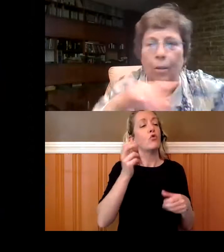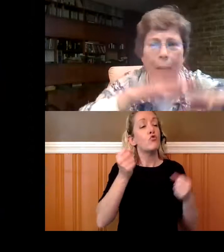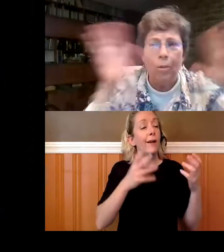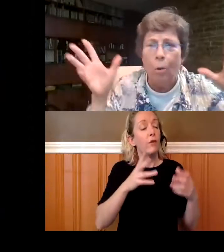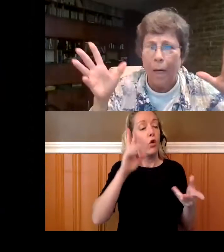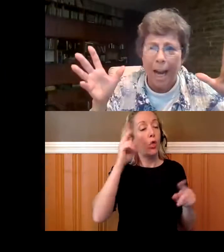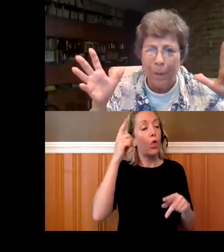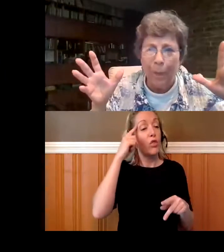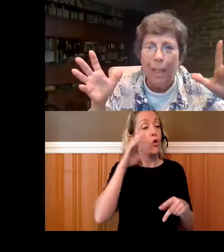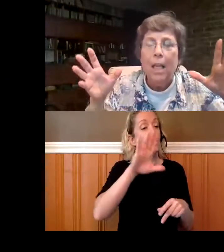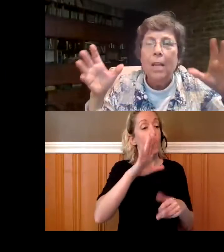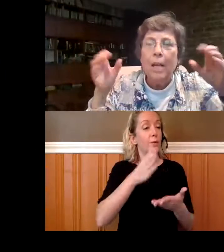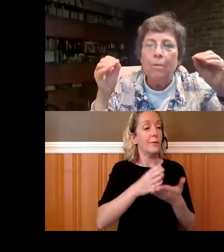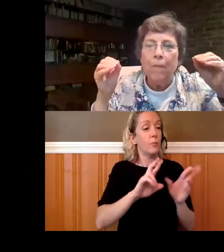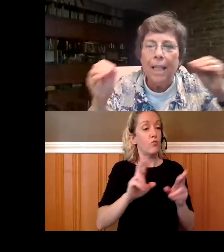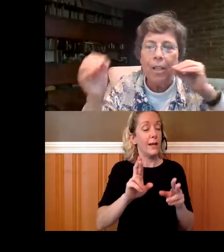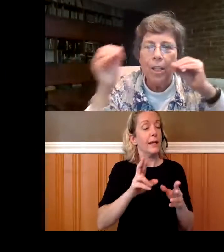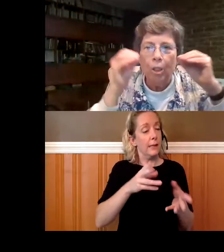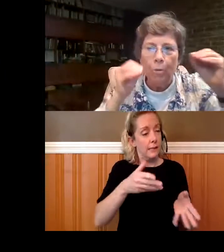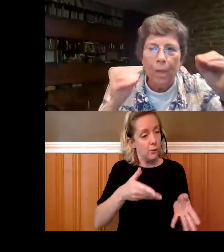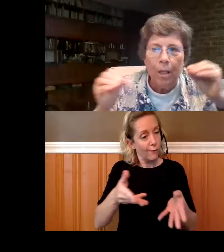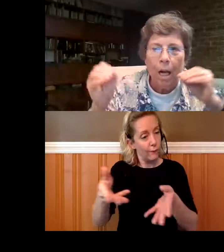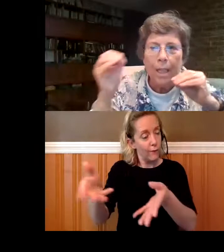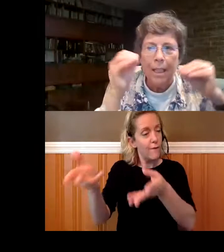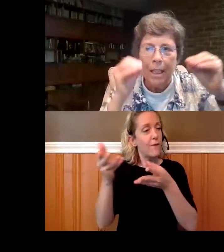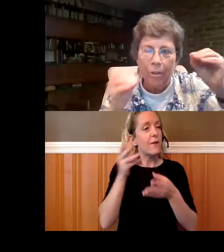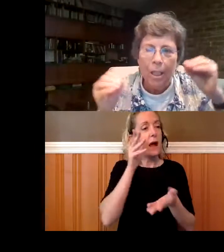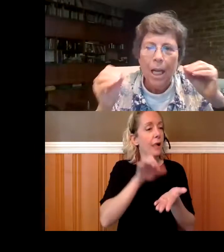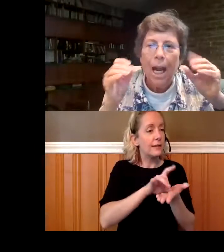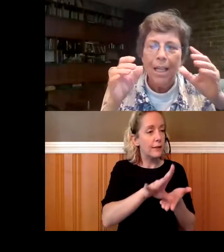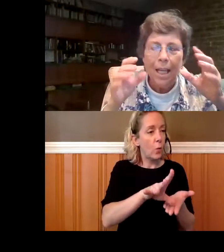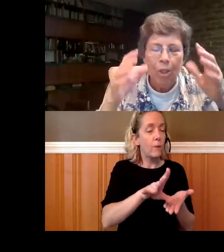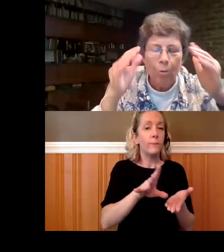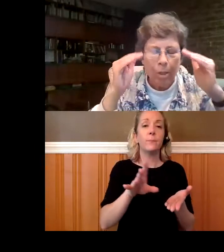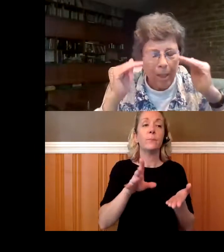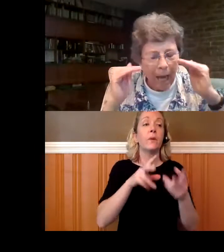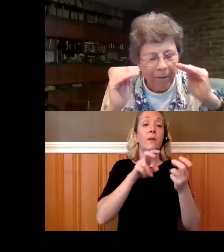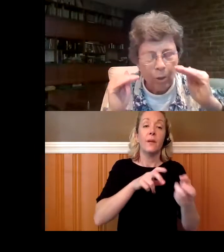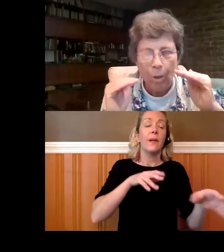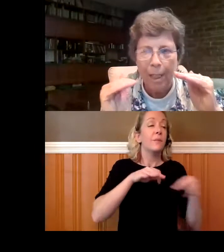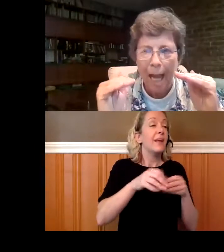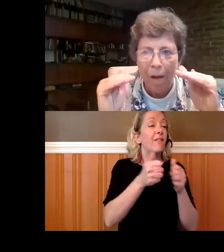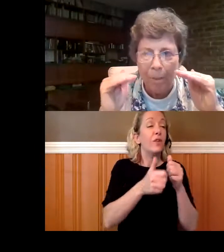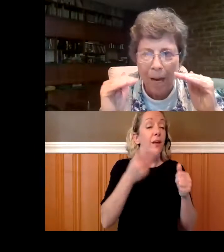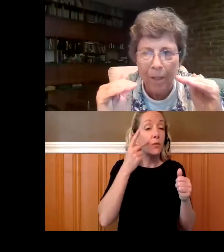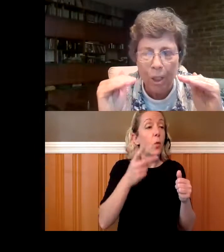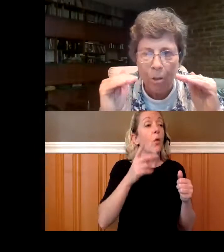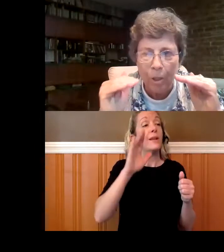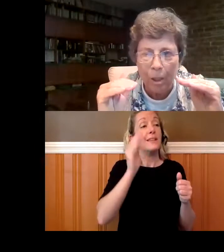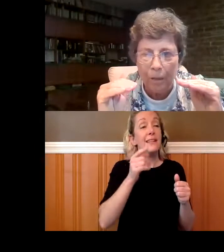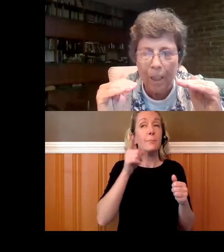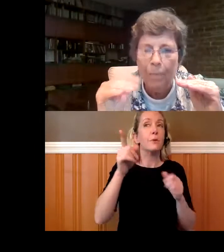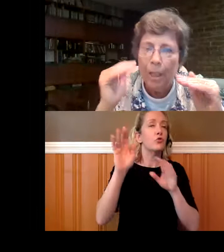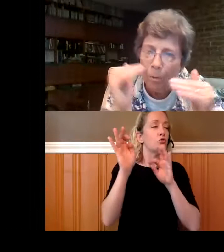and ears. And then you afterwards tell them everything you observed. Here's what happened. The guy looked like he was distracted.